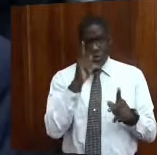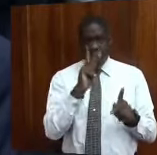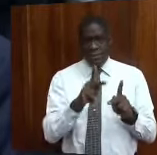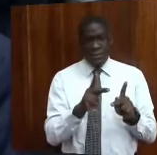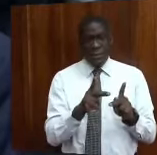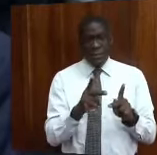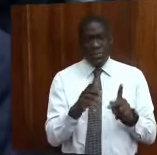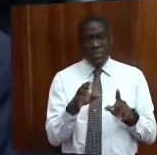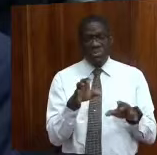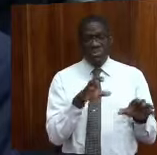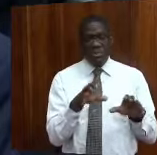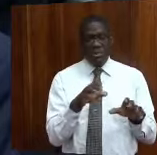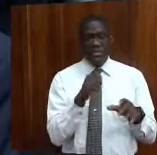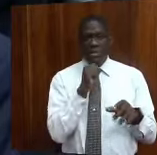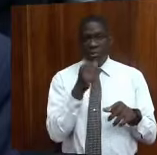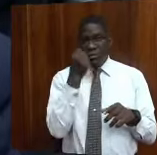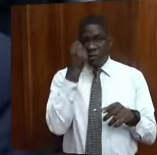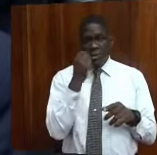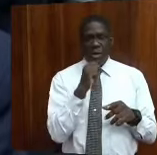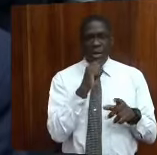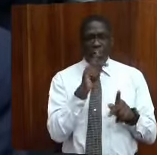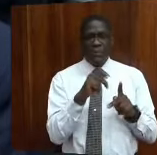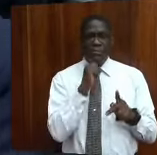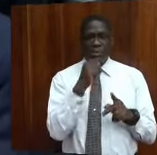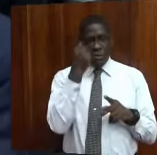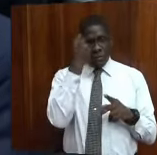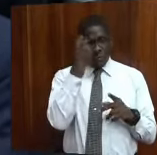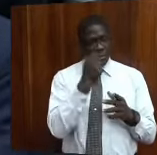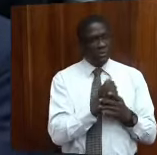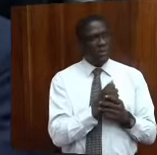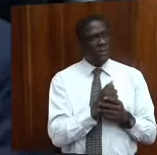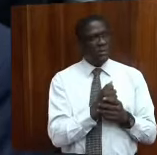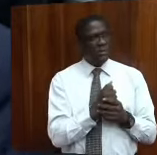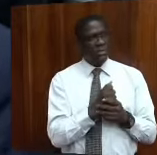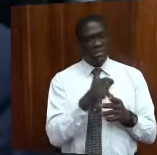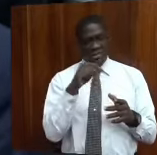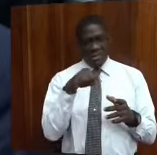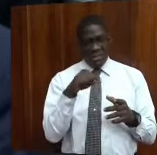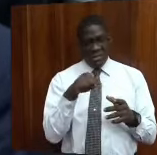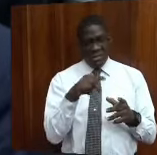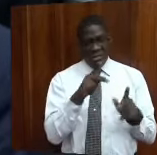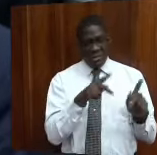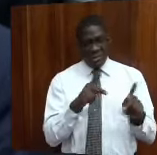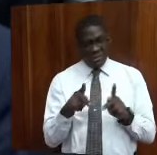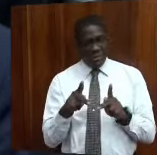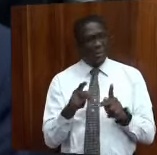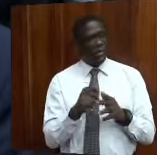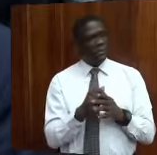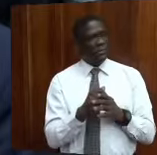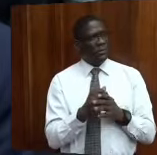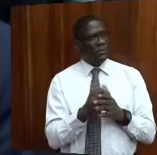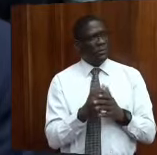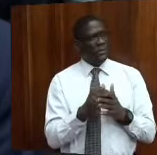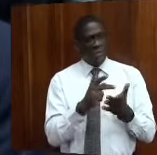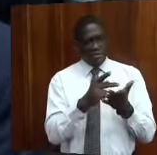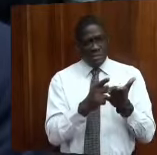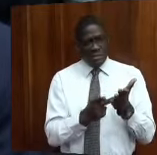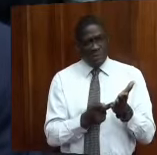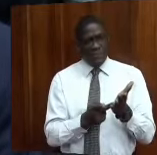not to know, and those who do not understand, that this budget is framed within the deepest traditions